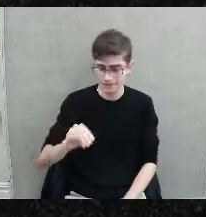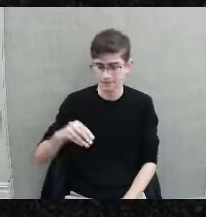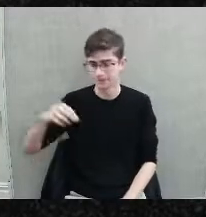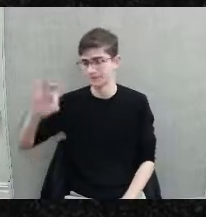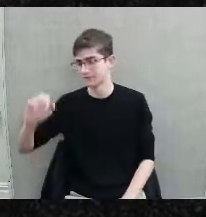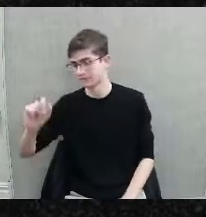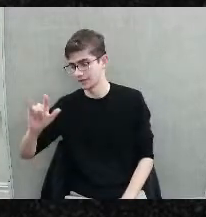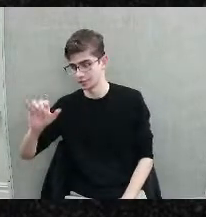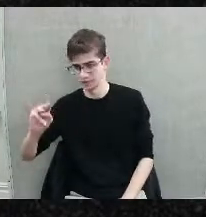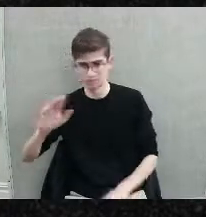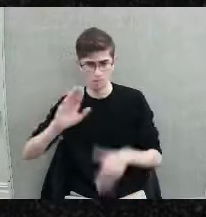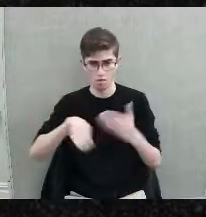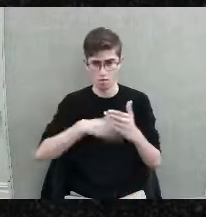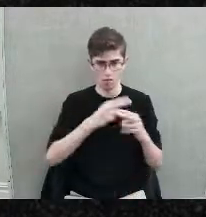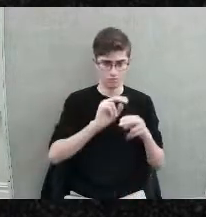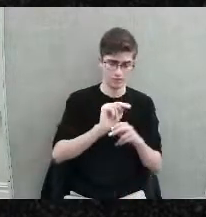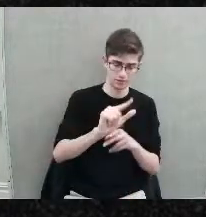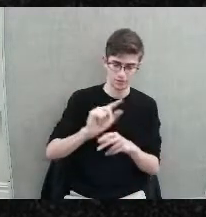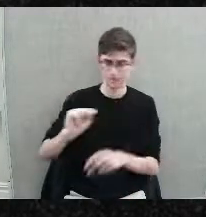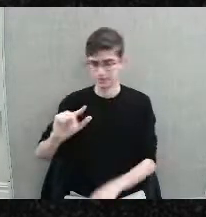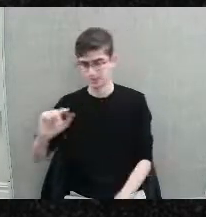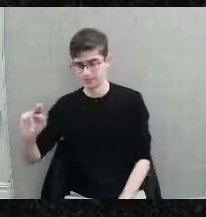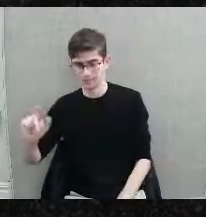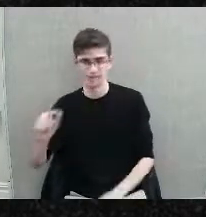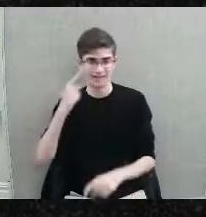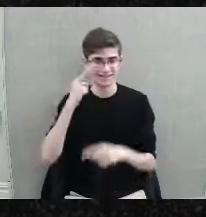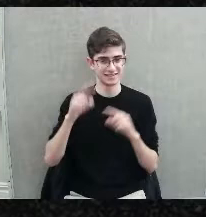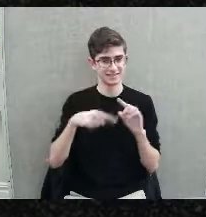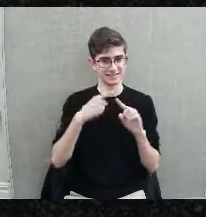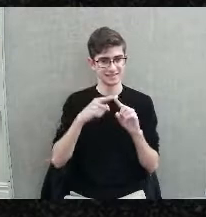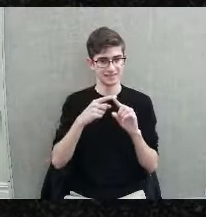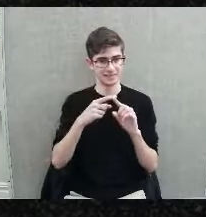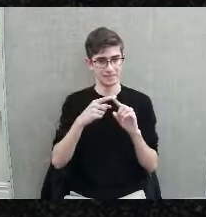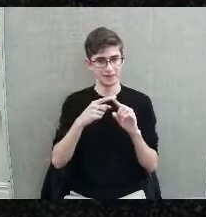hegemonic formation that is governing,